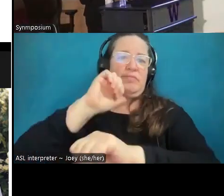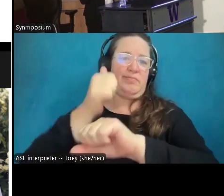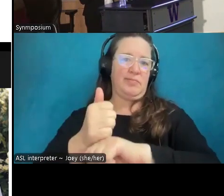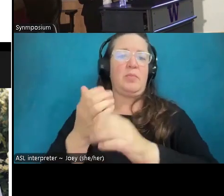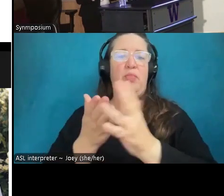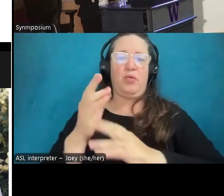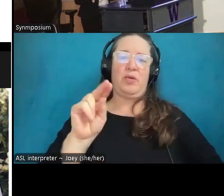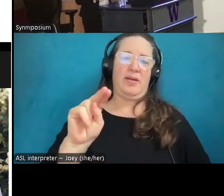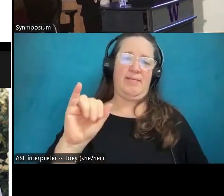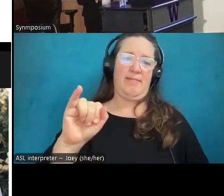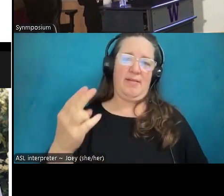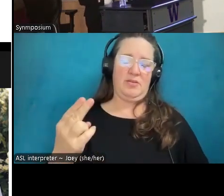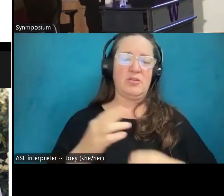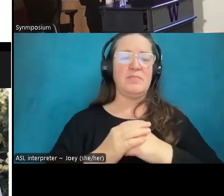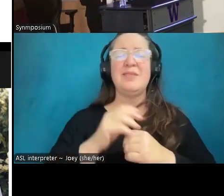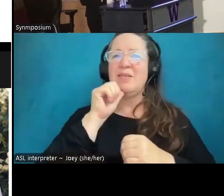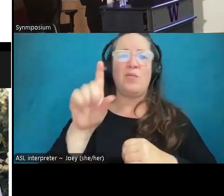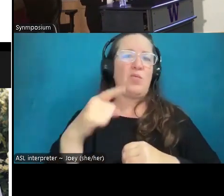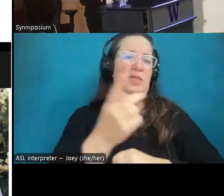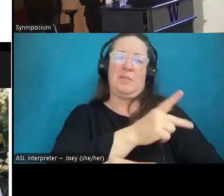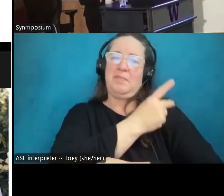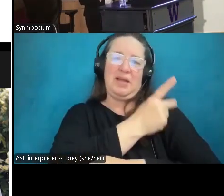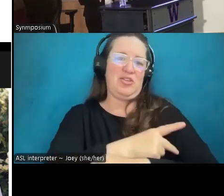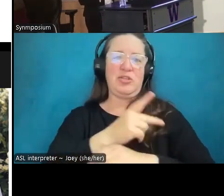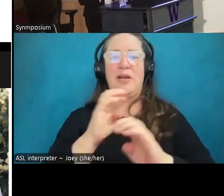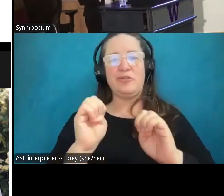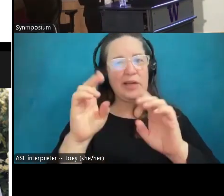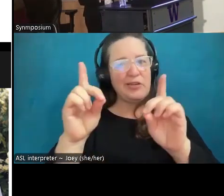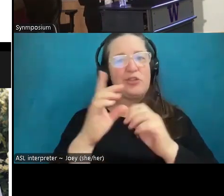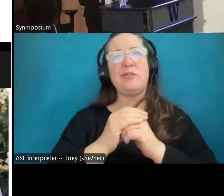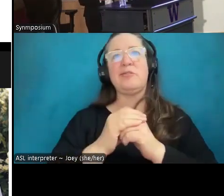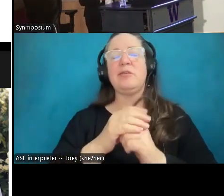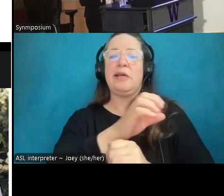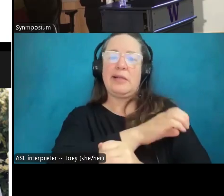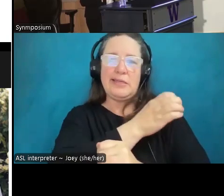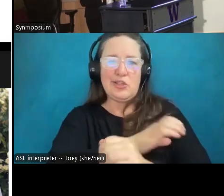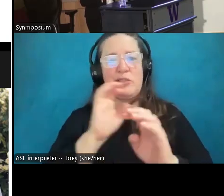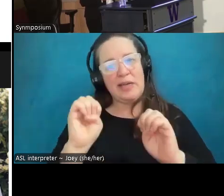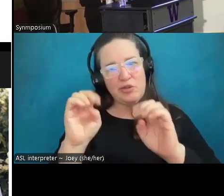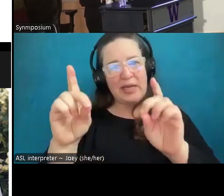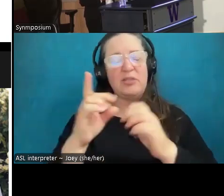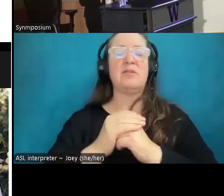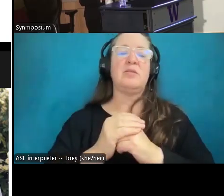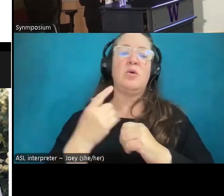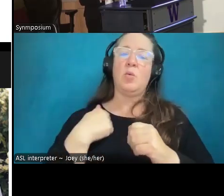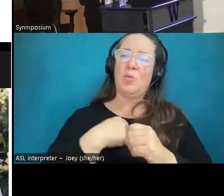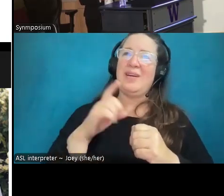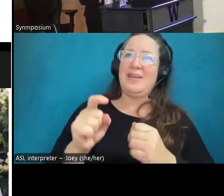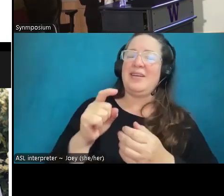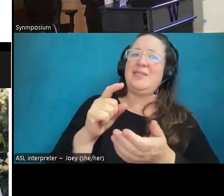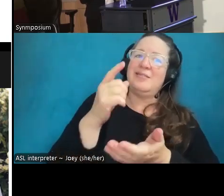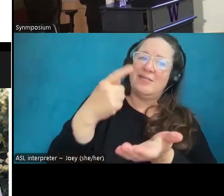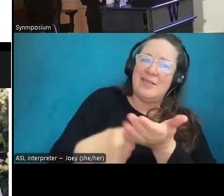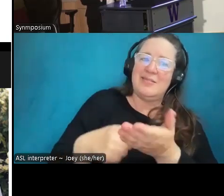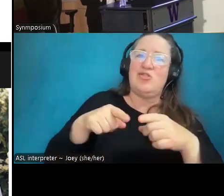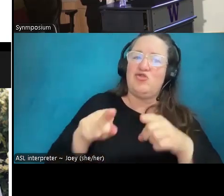and clinician education. This is also medical school curriculum redesign. We need to talk about this in medical school so they're aware